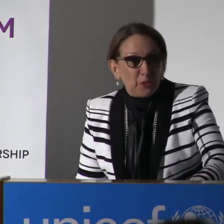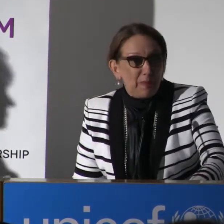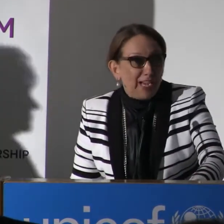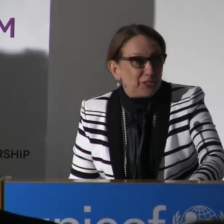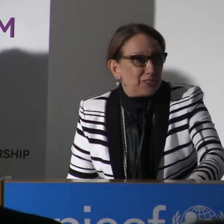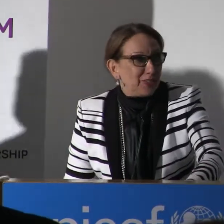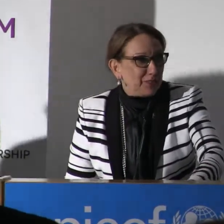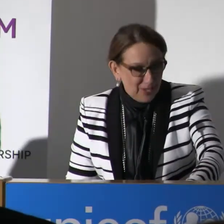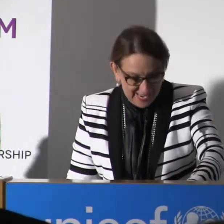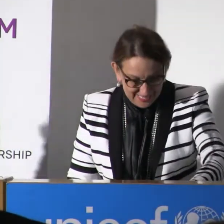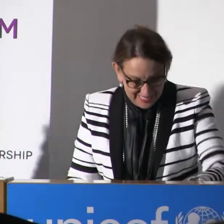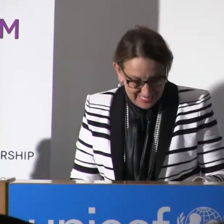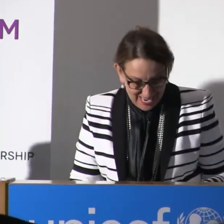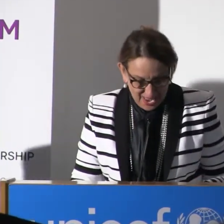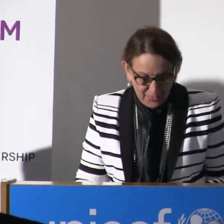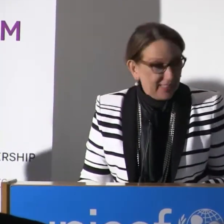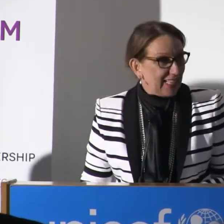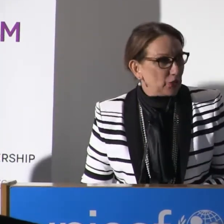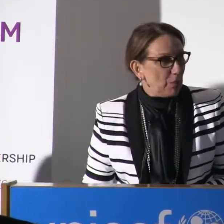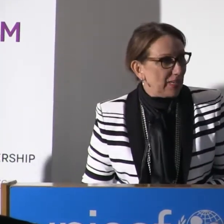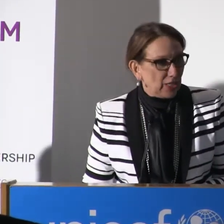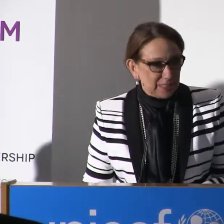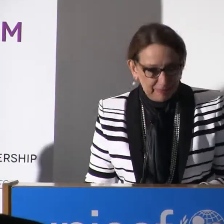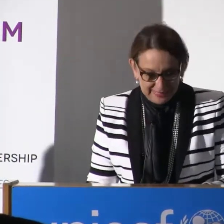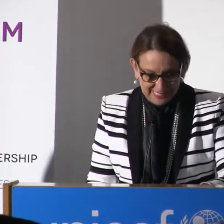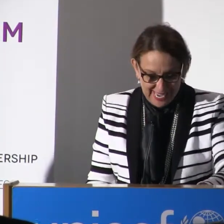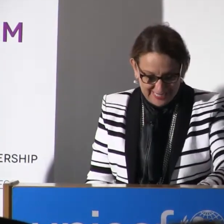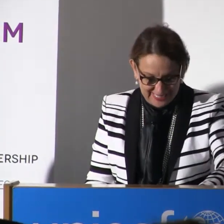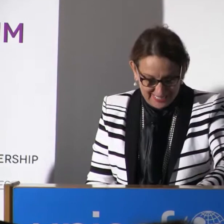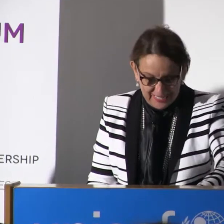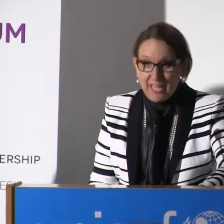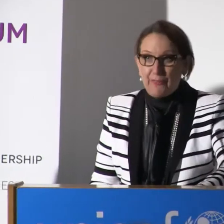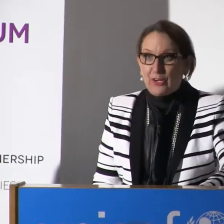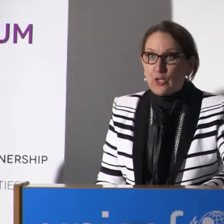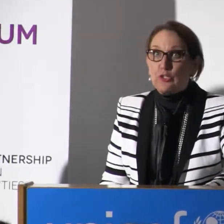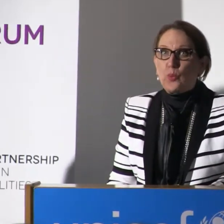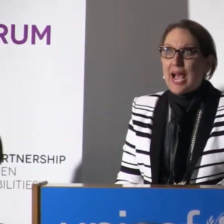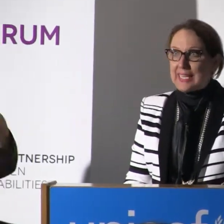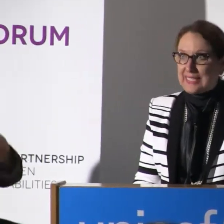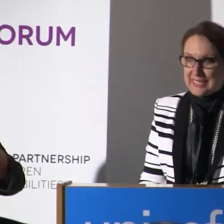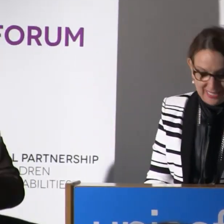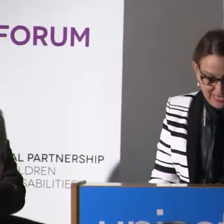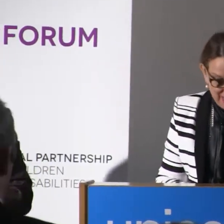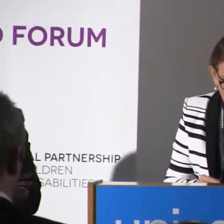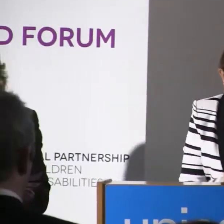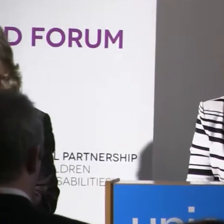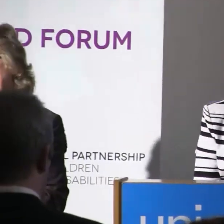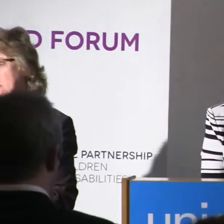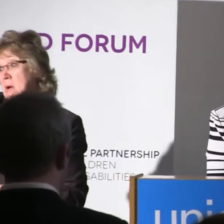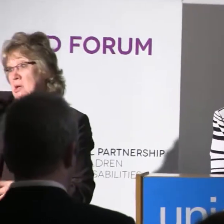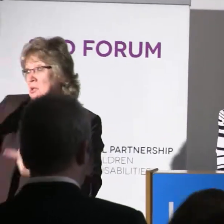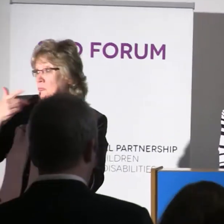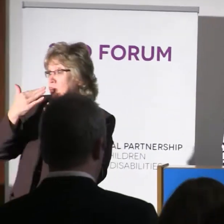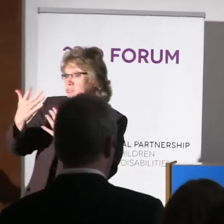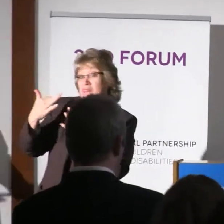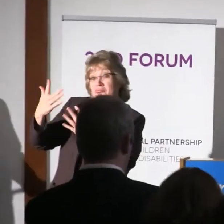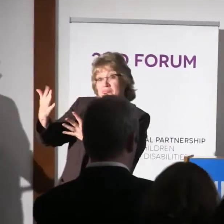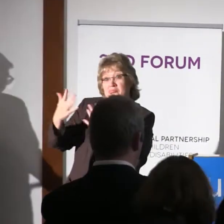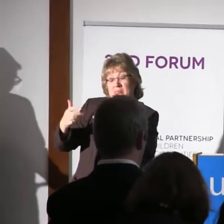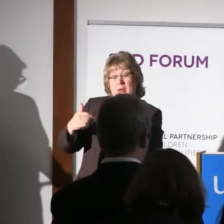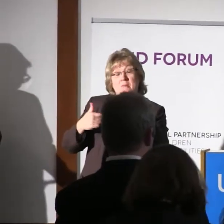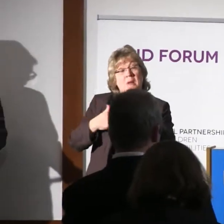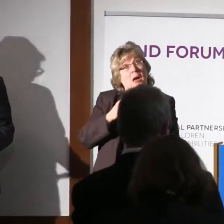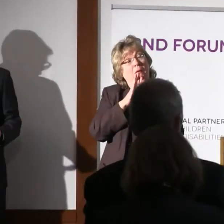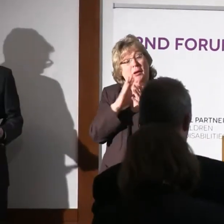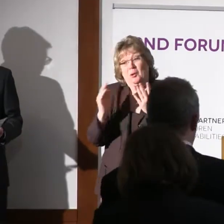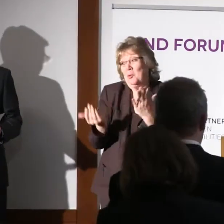Thank you so much, dear friends. I think that so much has been said. It's difficult to add, but let me say how much